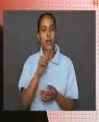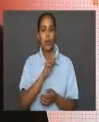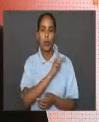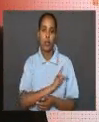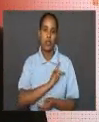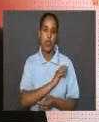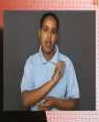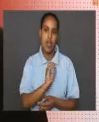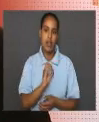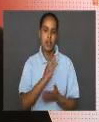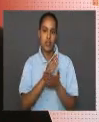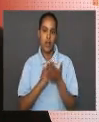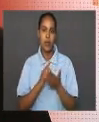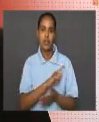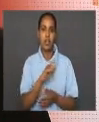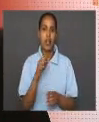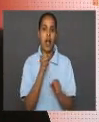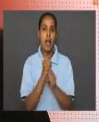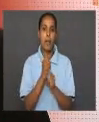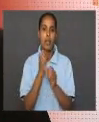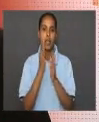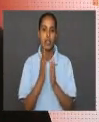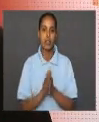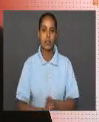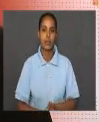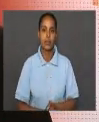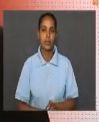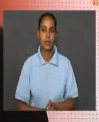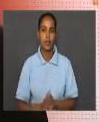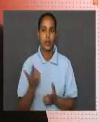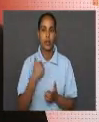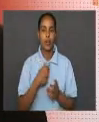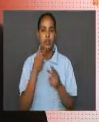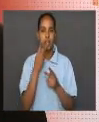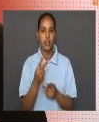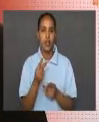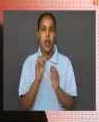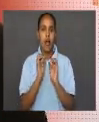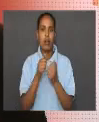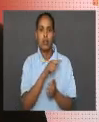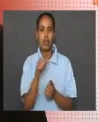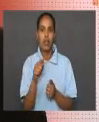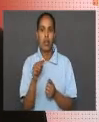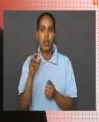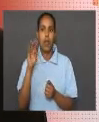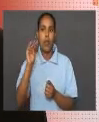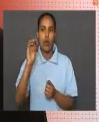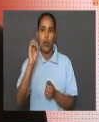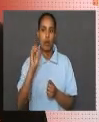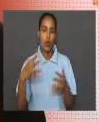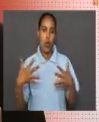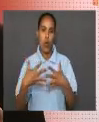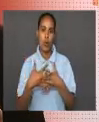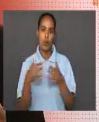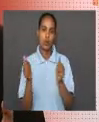properties and some of their applications. We have seen how their monomers combine